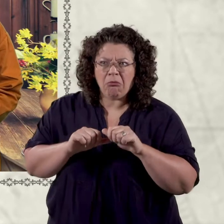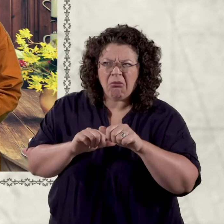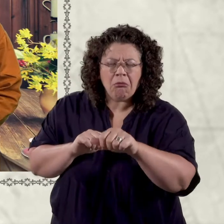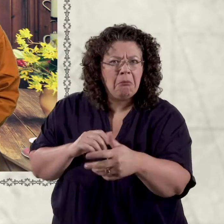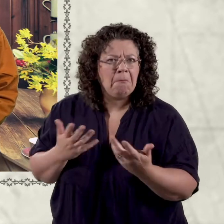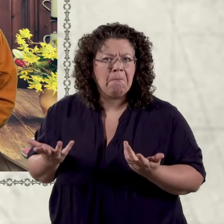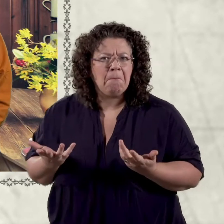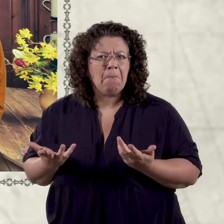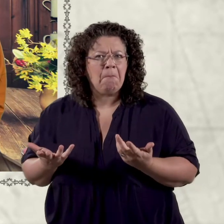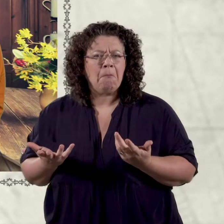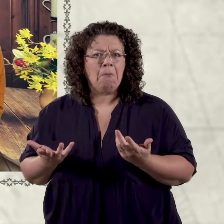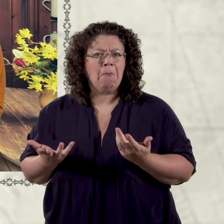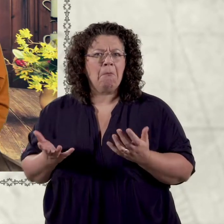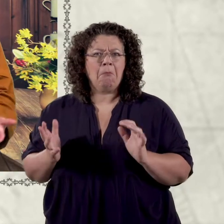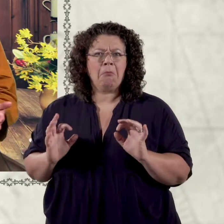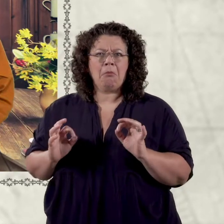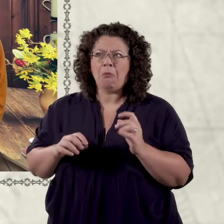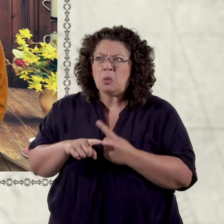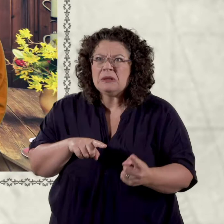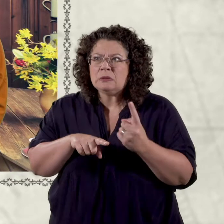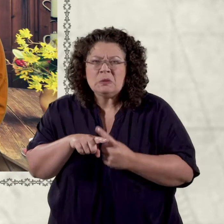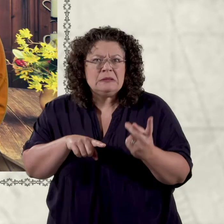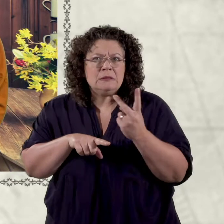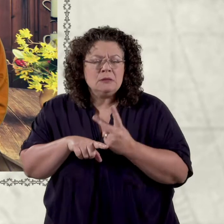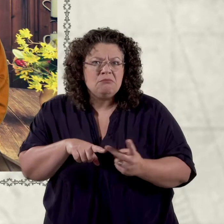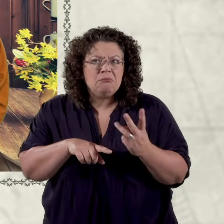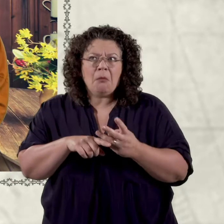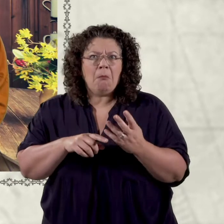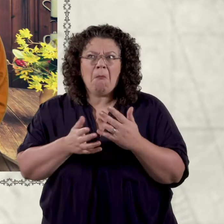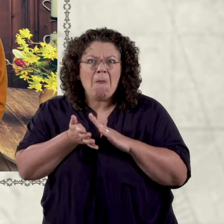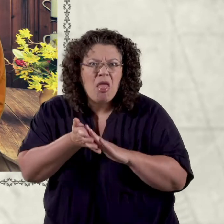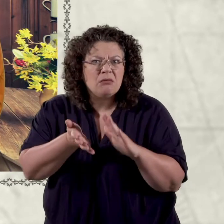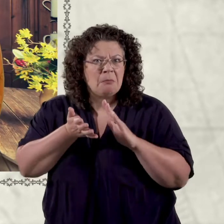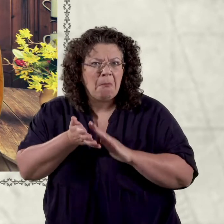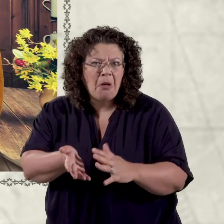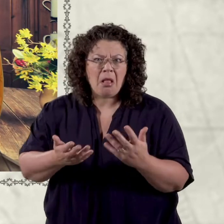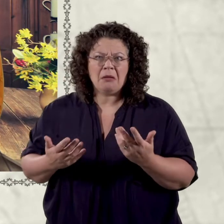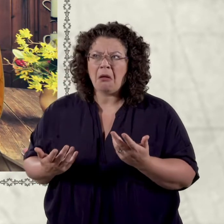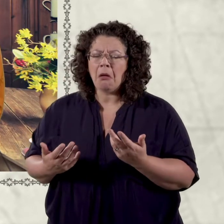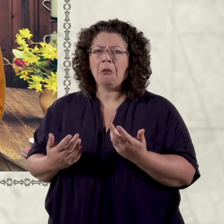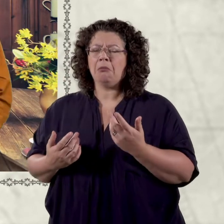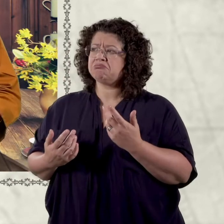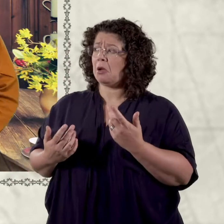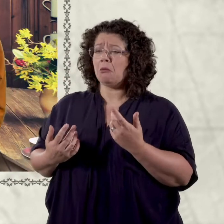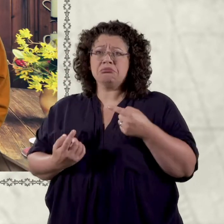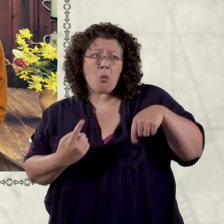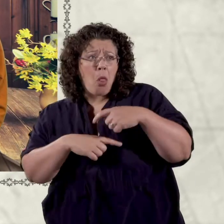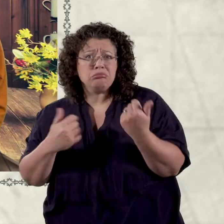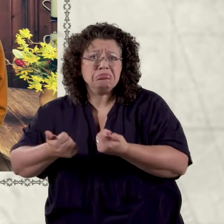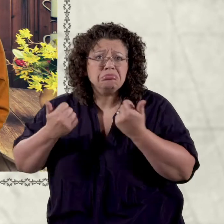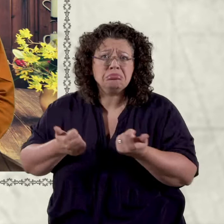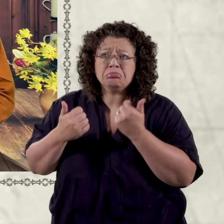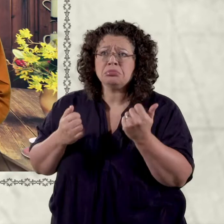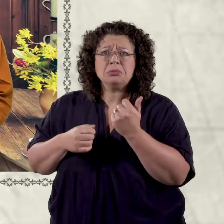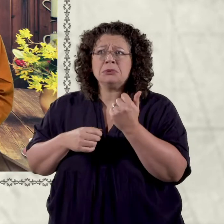honest. Well, weeks went by, months. And you know, we were doing